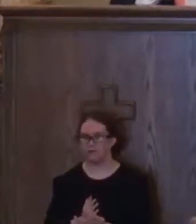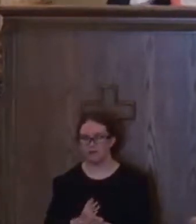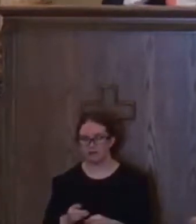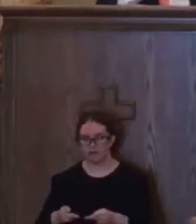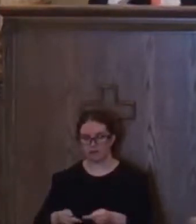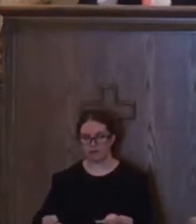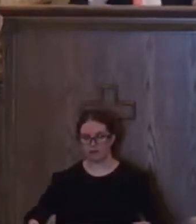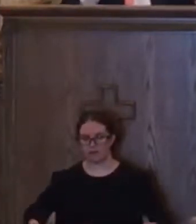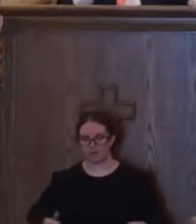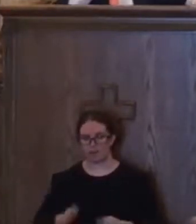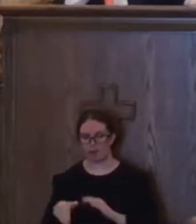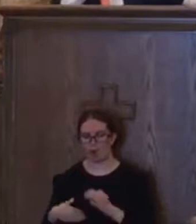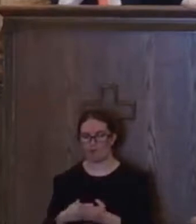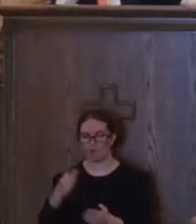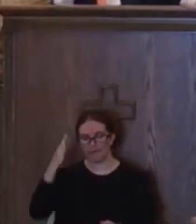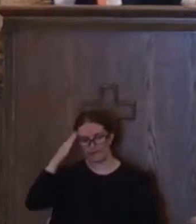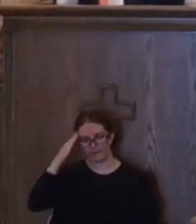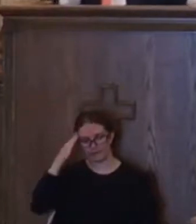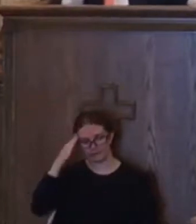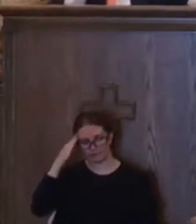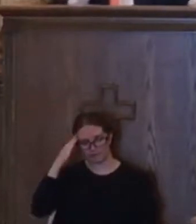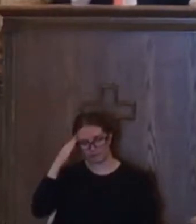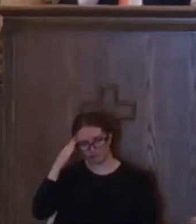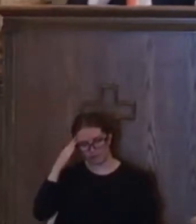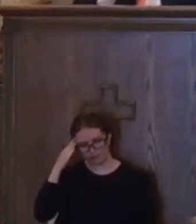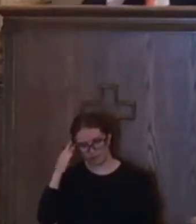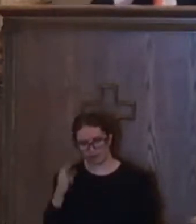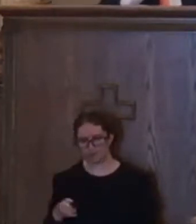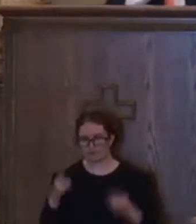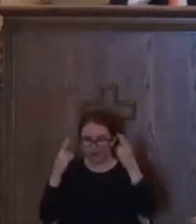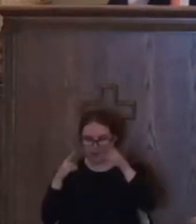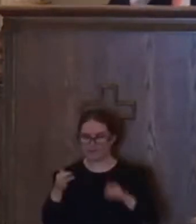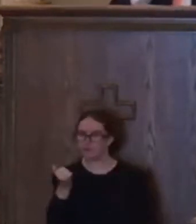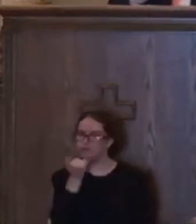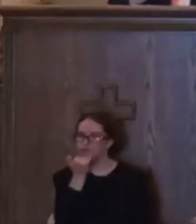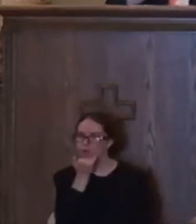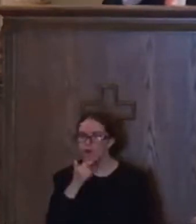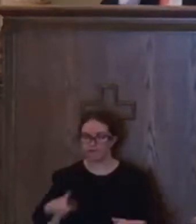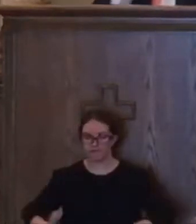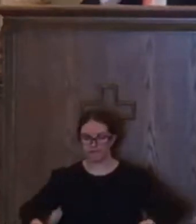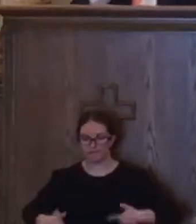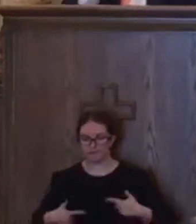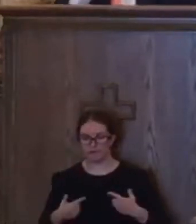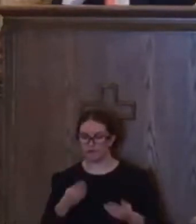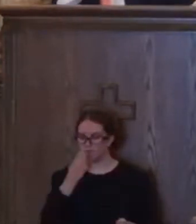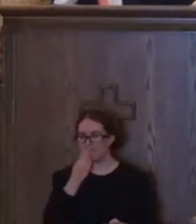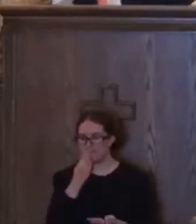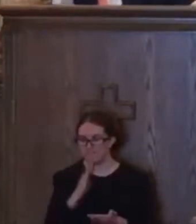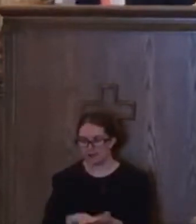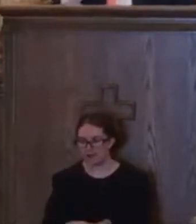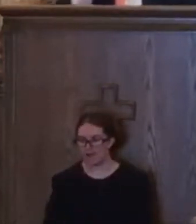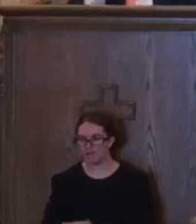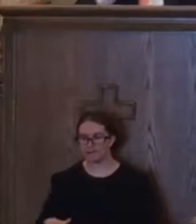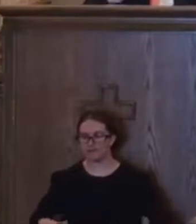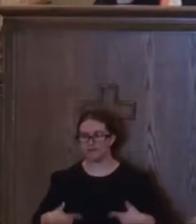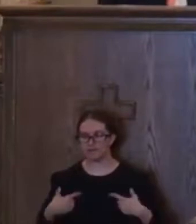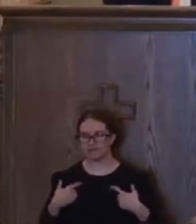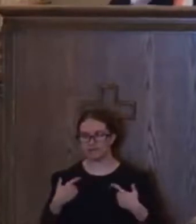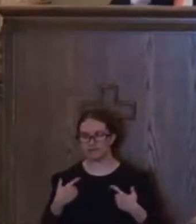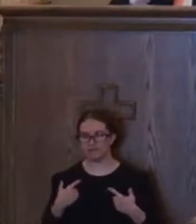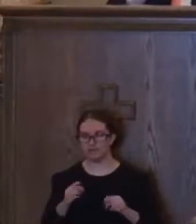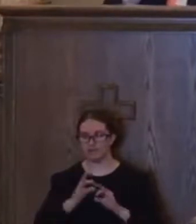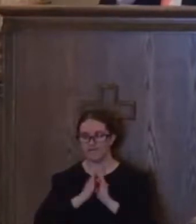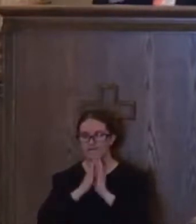a place where all we can think about is what's going wrong in our life, what's going bad in our life. What we need to do is